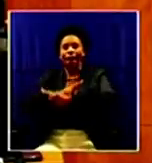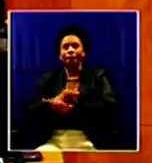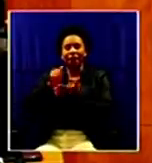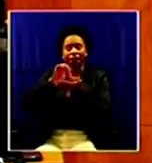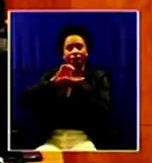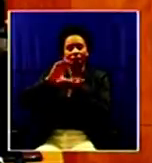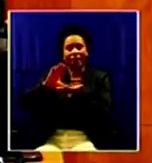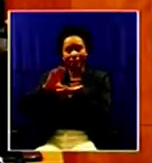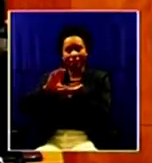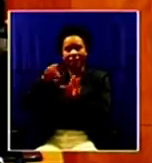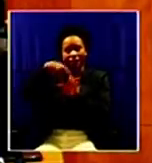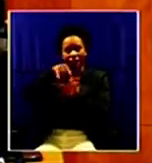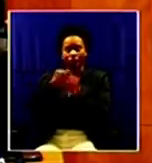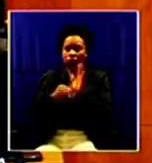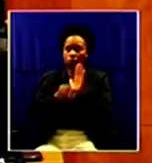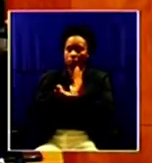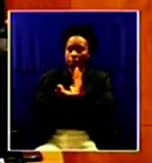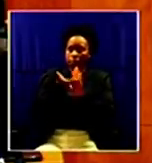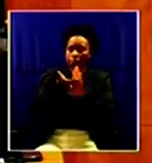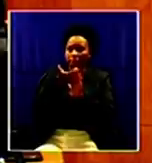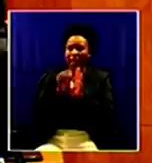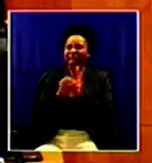in infrastructure.